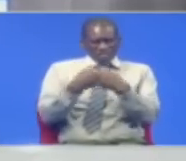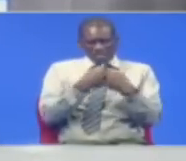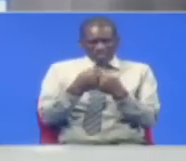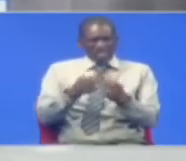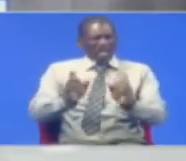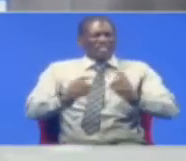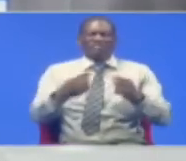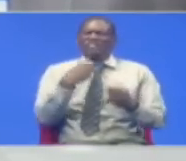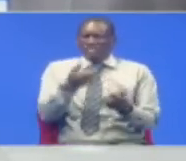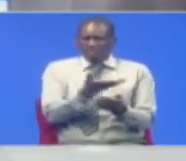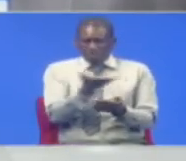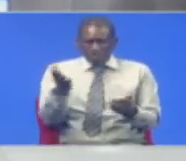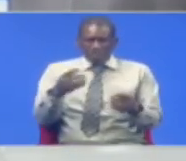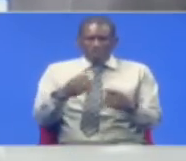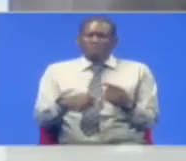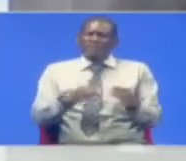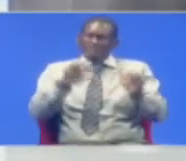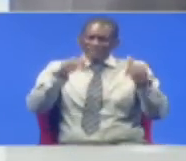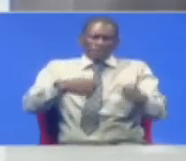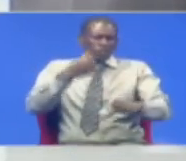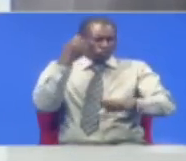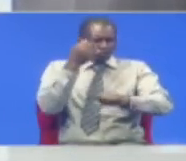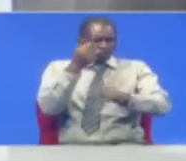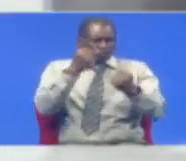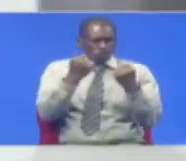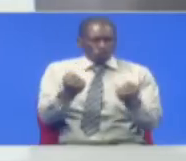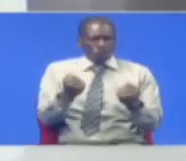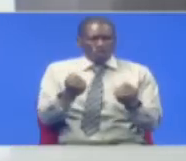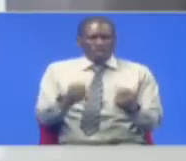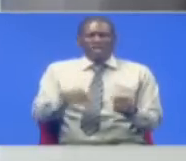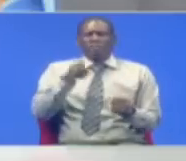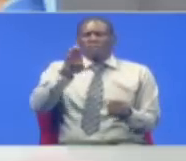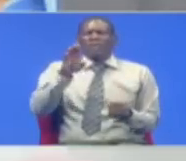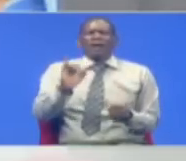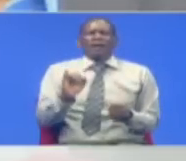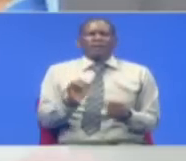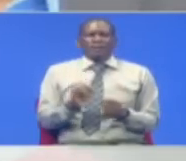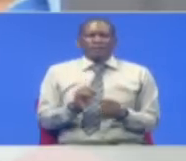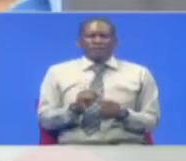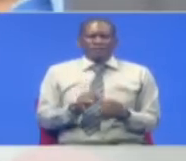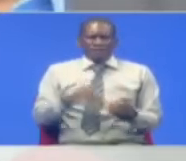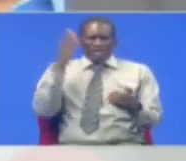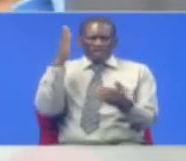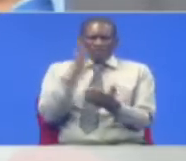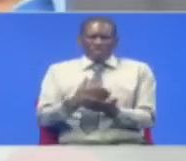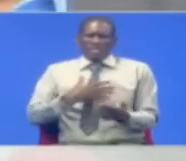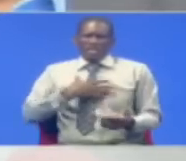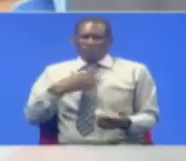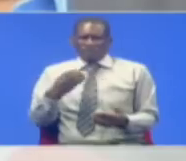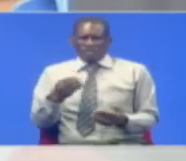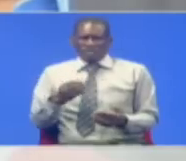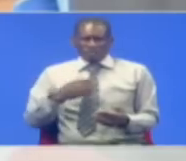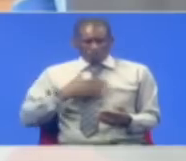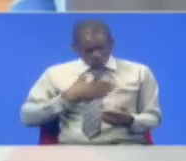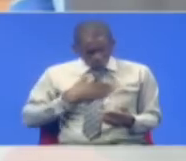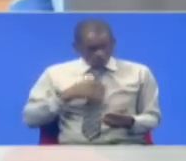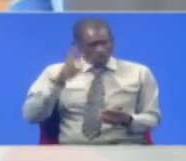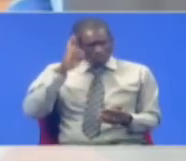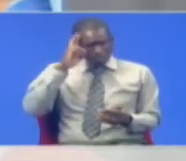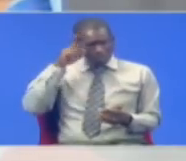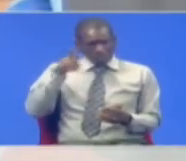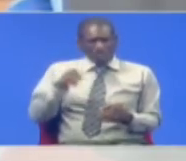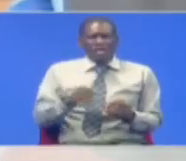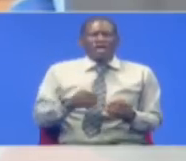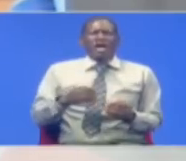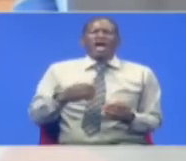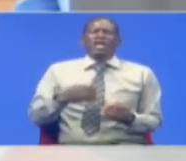them, but remained very firm on the course of building bridges initiative. In fact, I wish in his honor, in his memory, Kenyans will sit